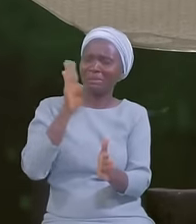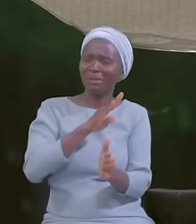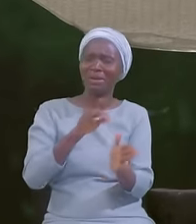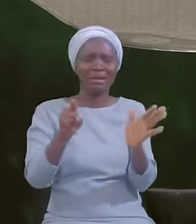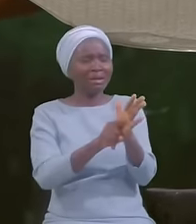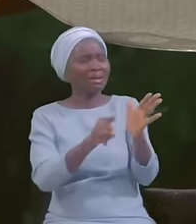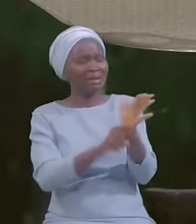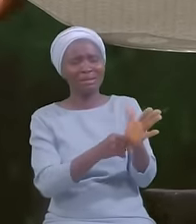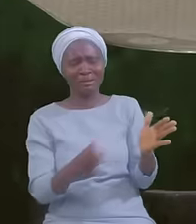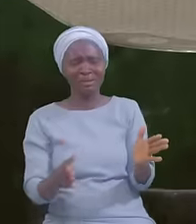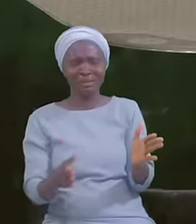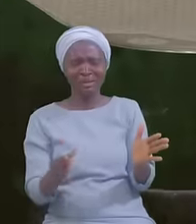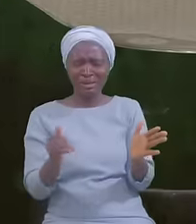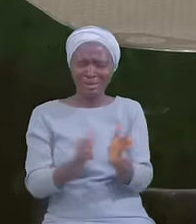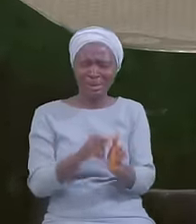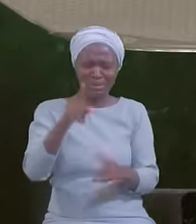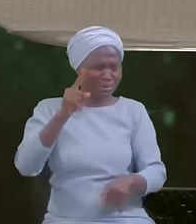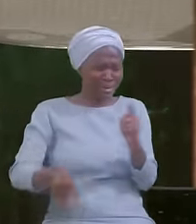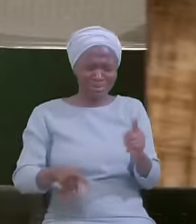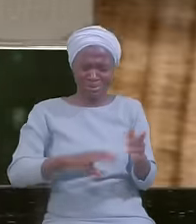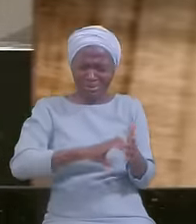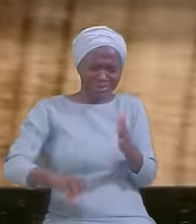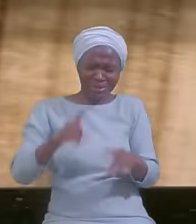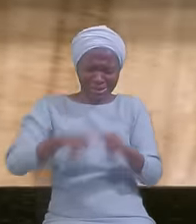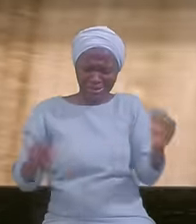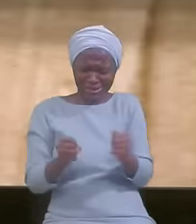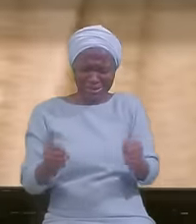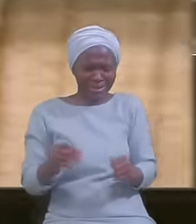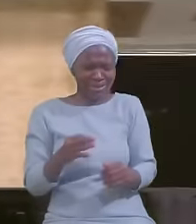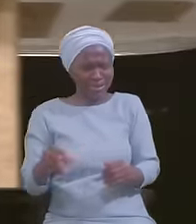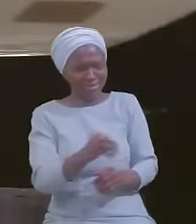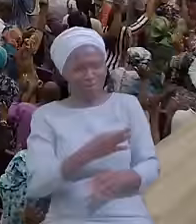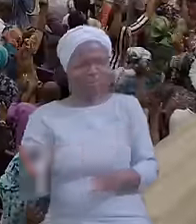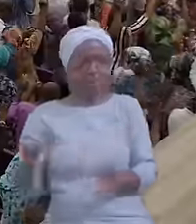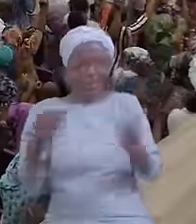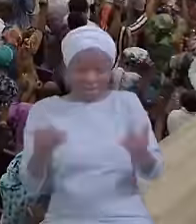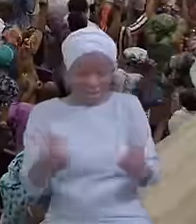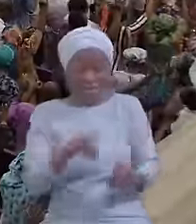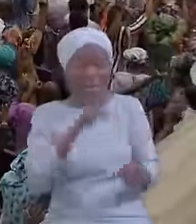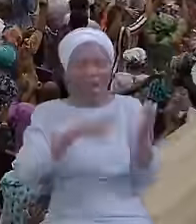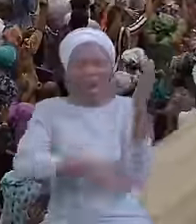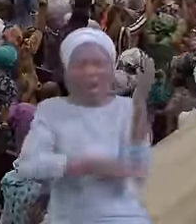negative things, you couldn't even shake them up. They are rooted away from your life.